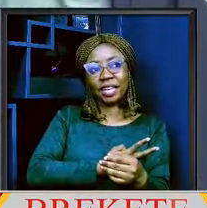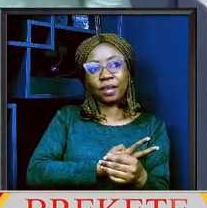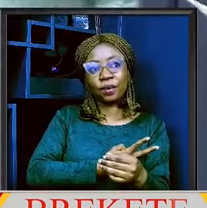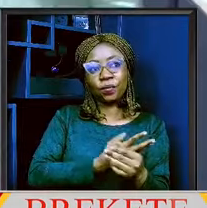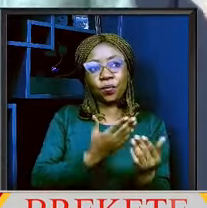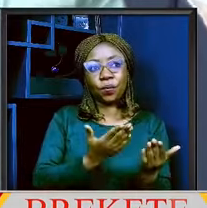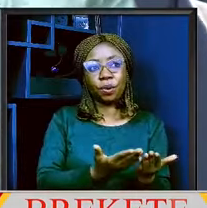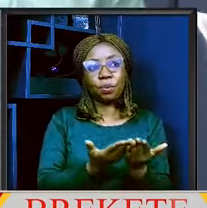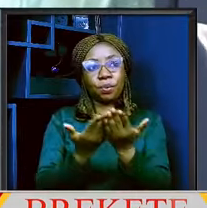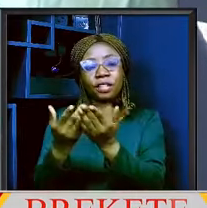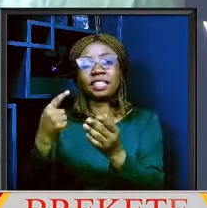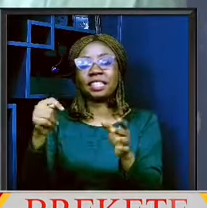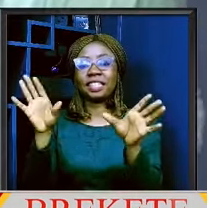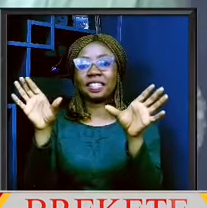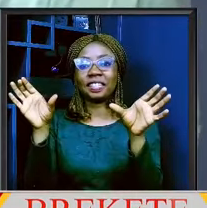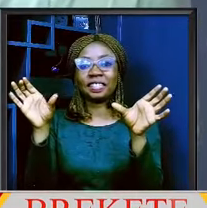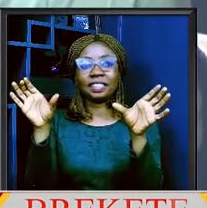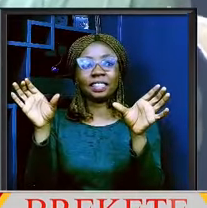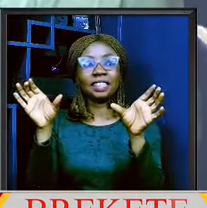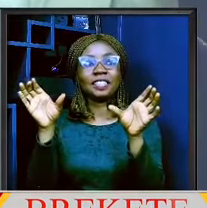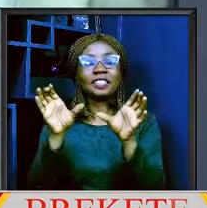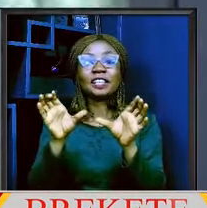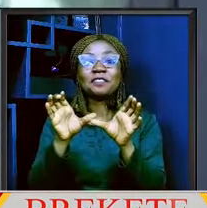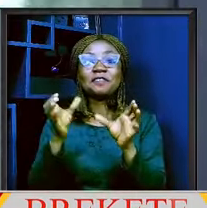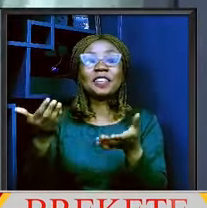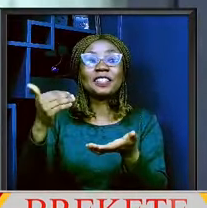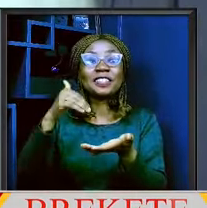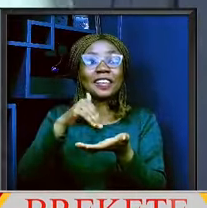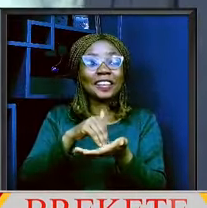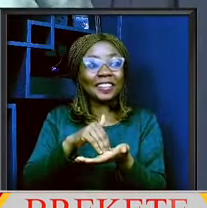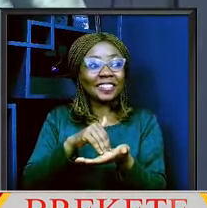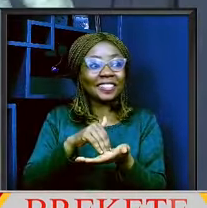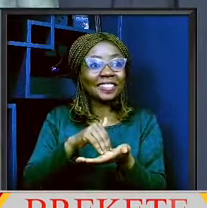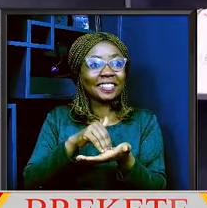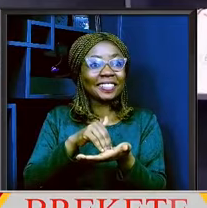we brought the certificate again, sir. Okay, sir.